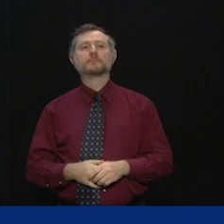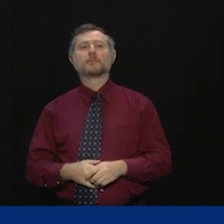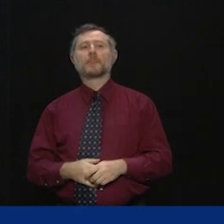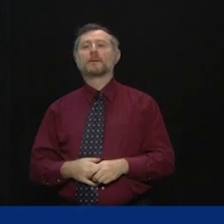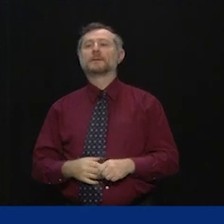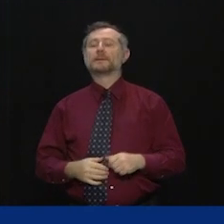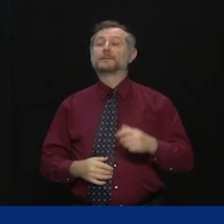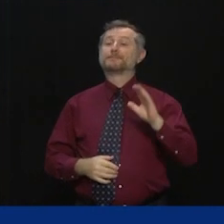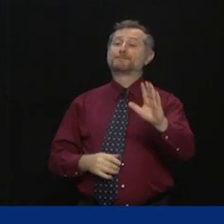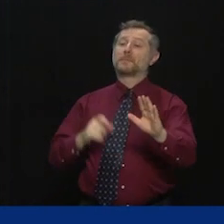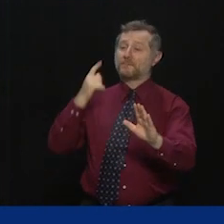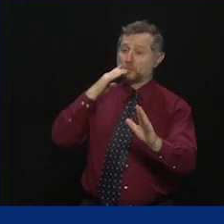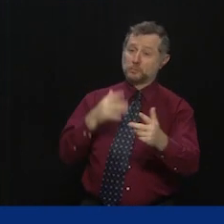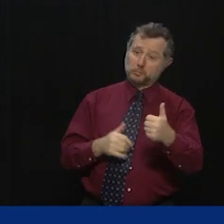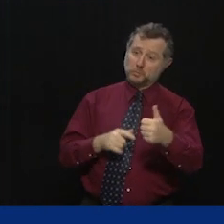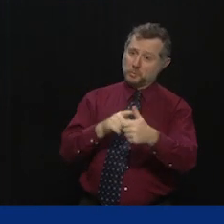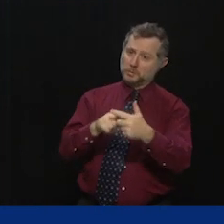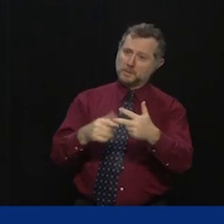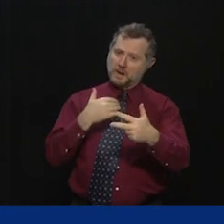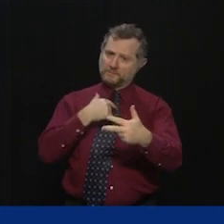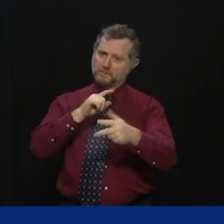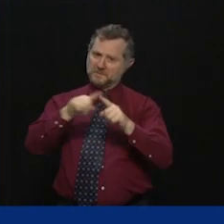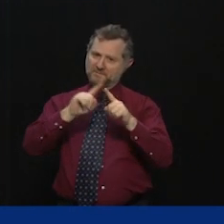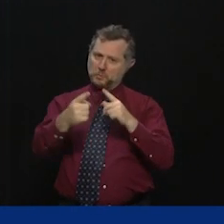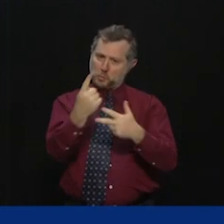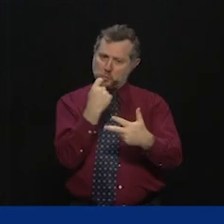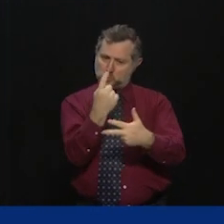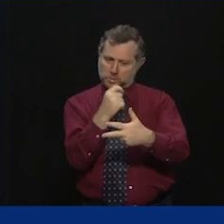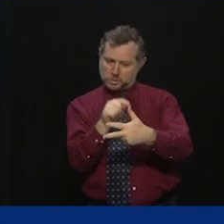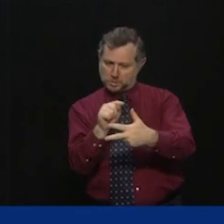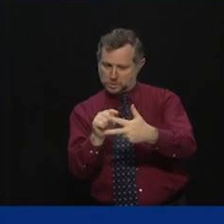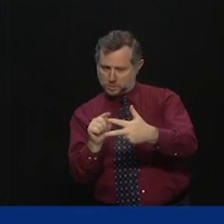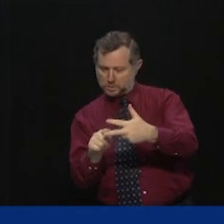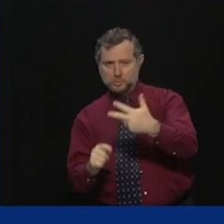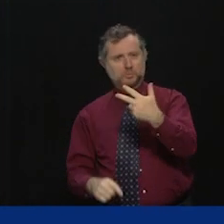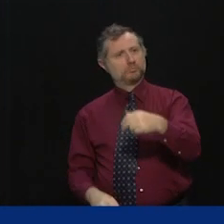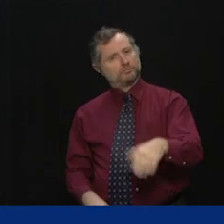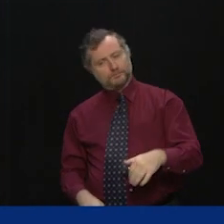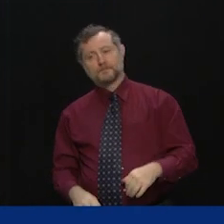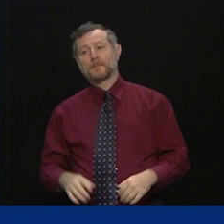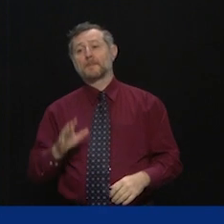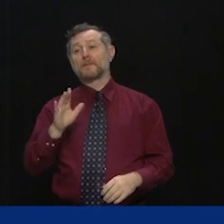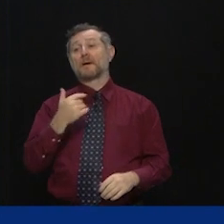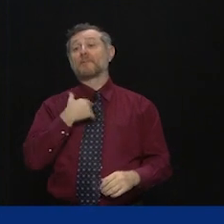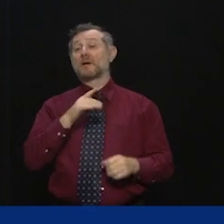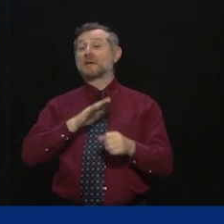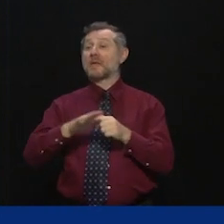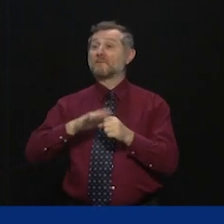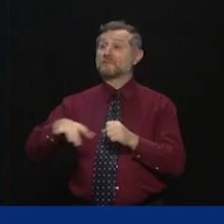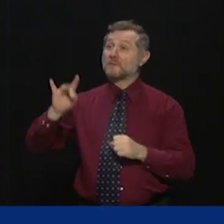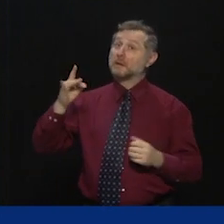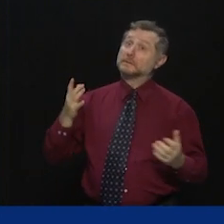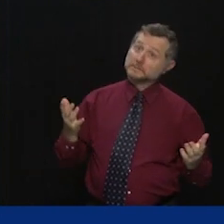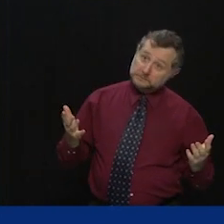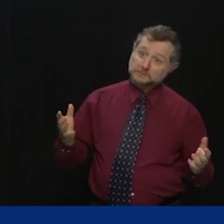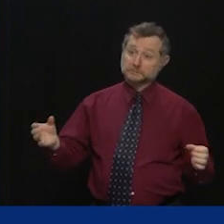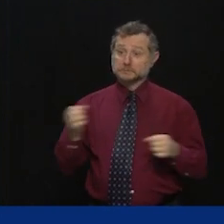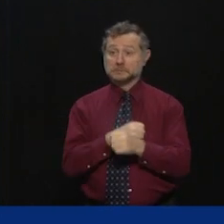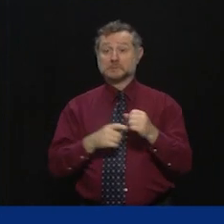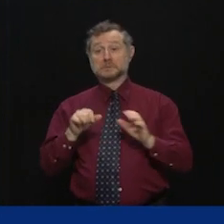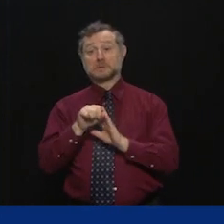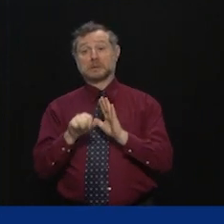that's a multifaceted question. I'll try to remember all the parts. How we think we're going to find enough of them, I also know that the state may have to